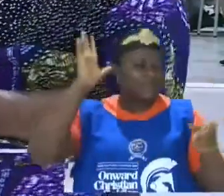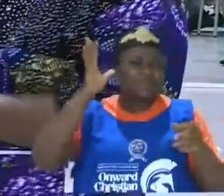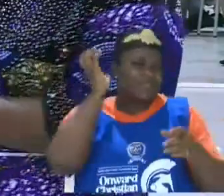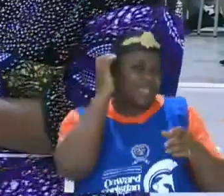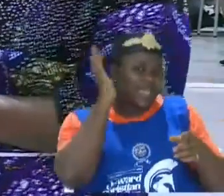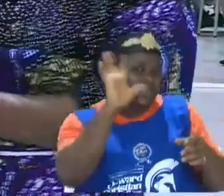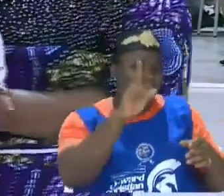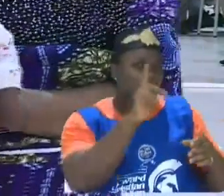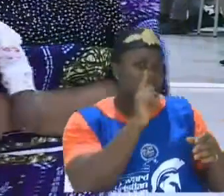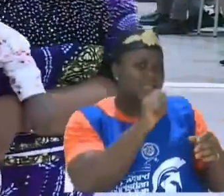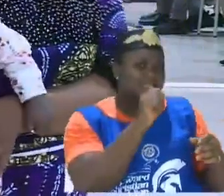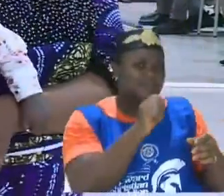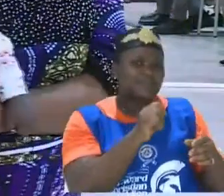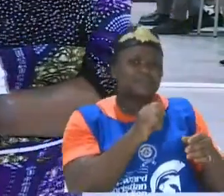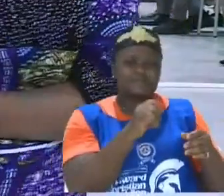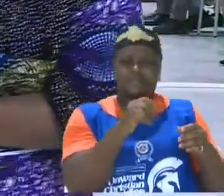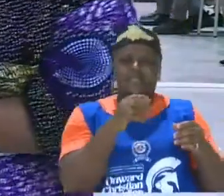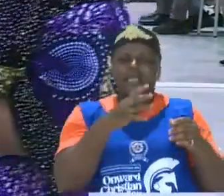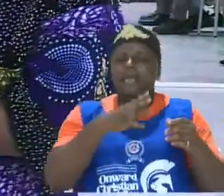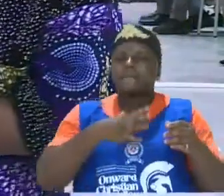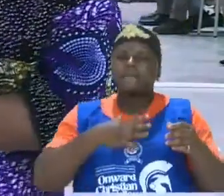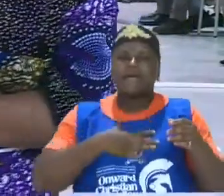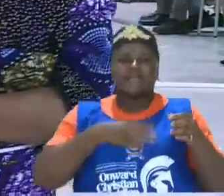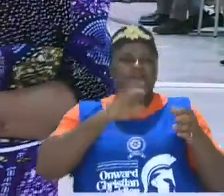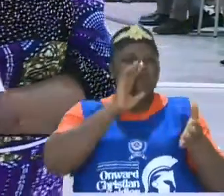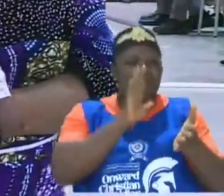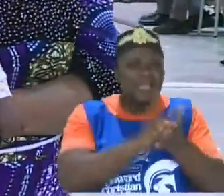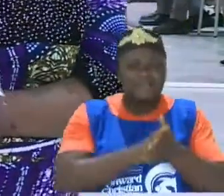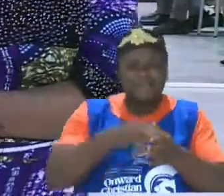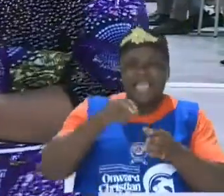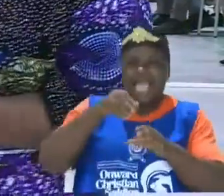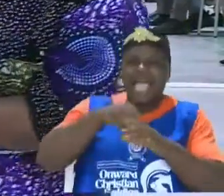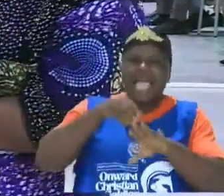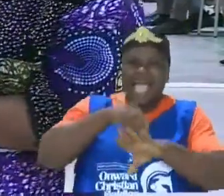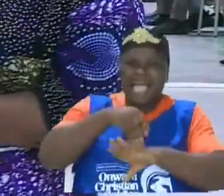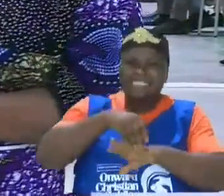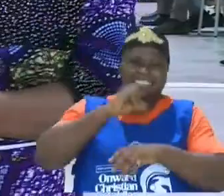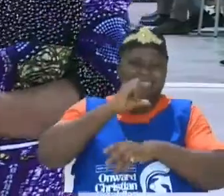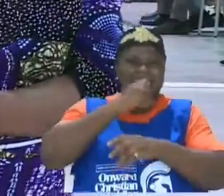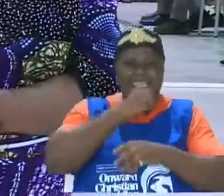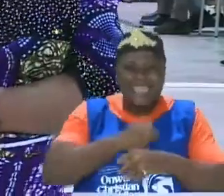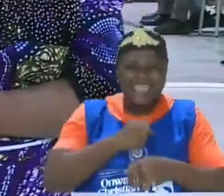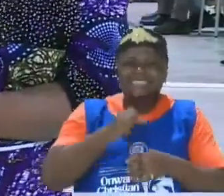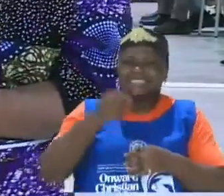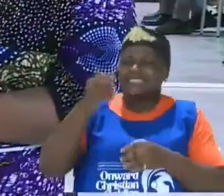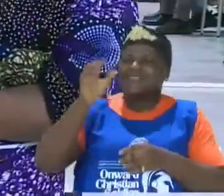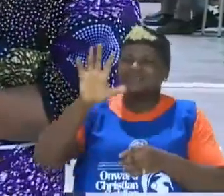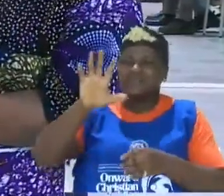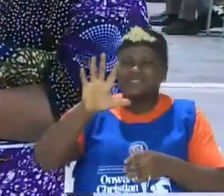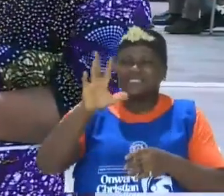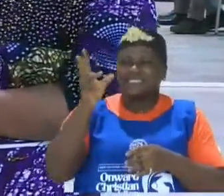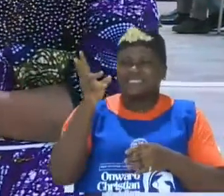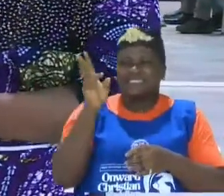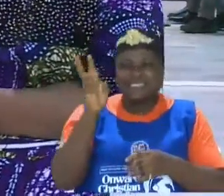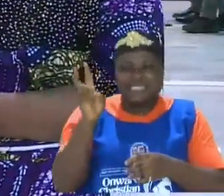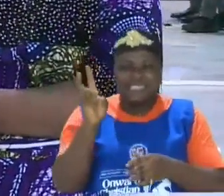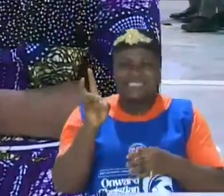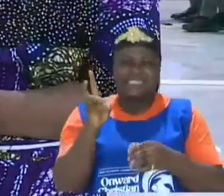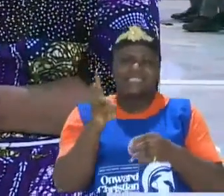at age 56, carried the pregnancy by herself and delivered